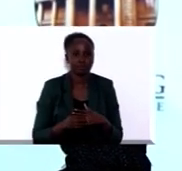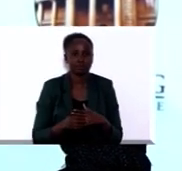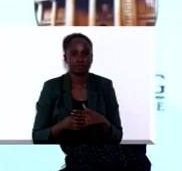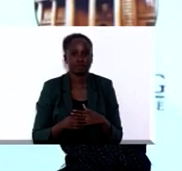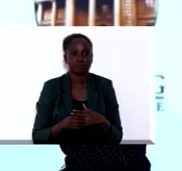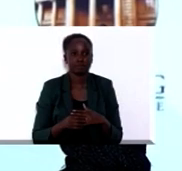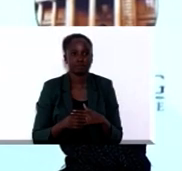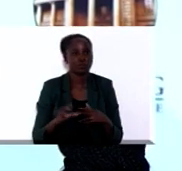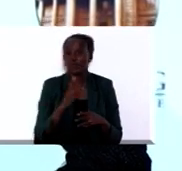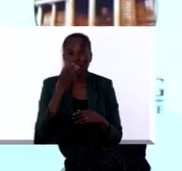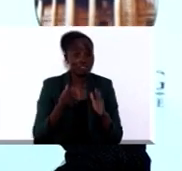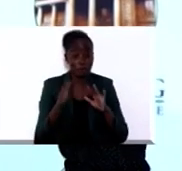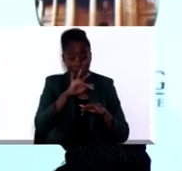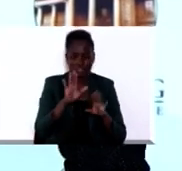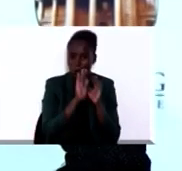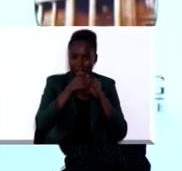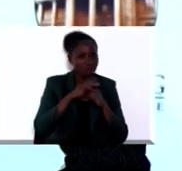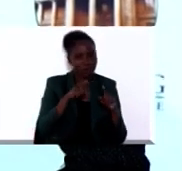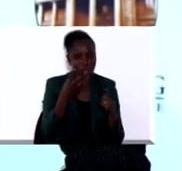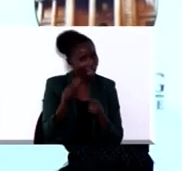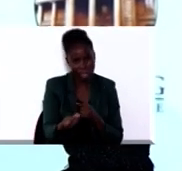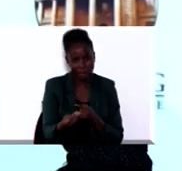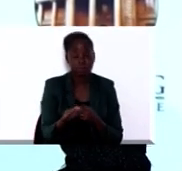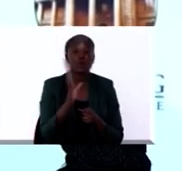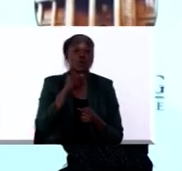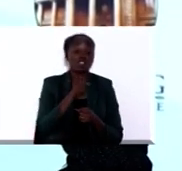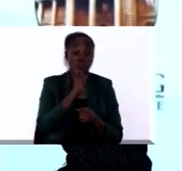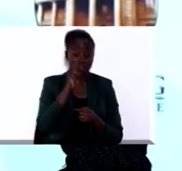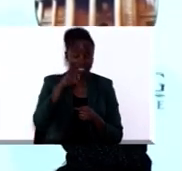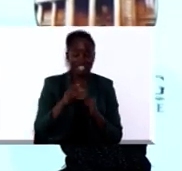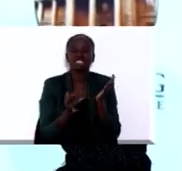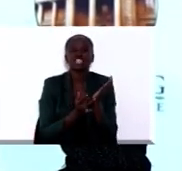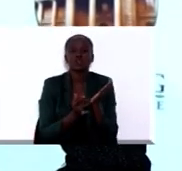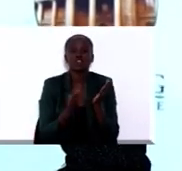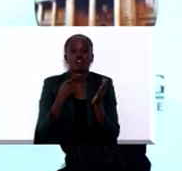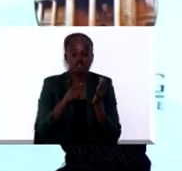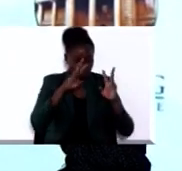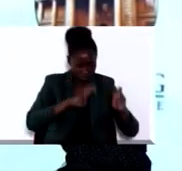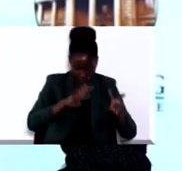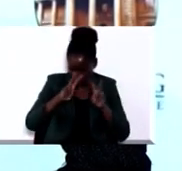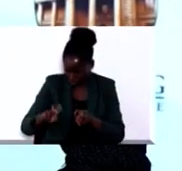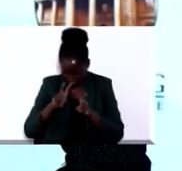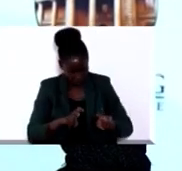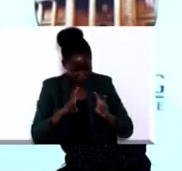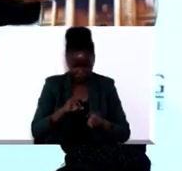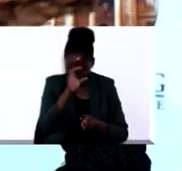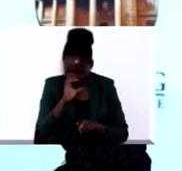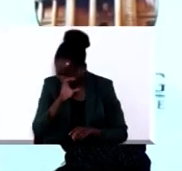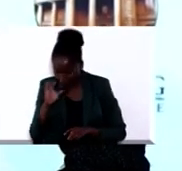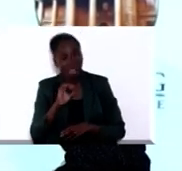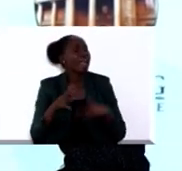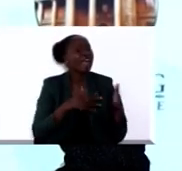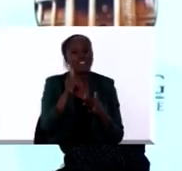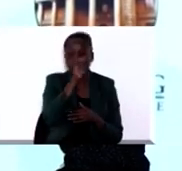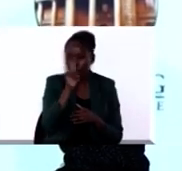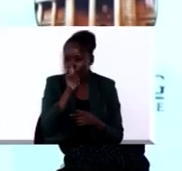You have nowhere to hide. We will use this cutting-edge technology to track down every crime, every area